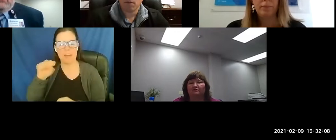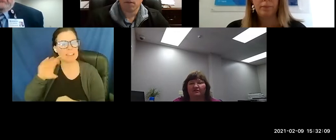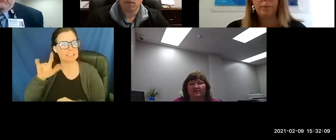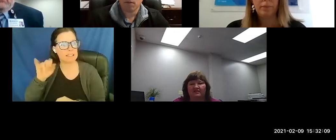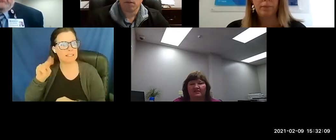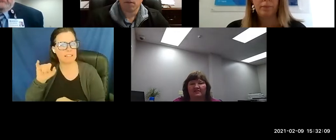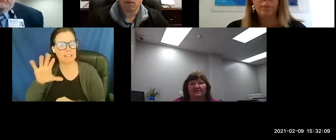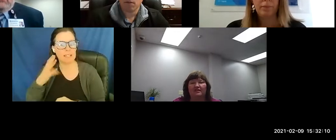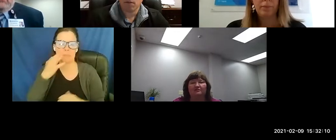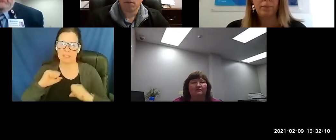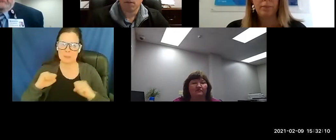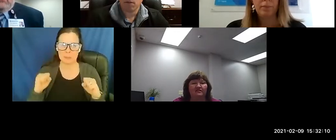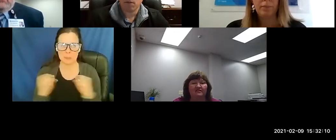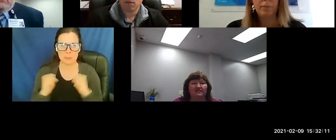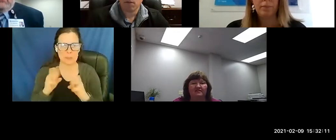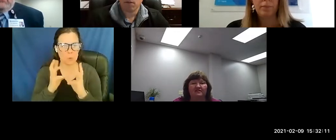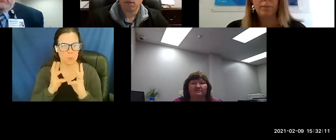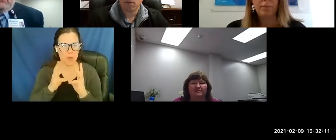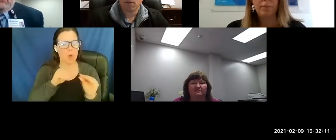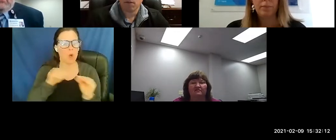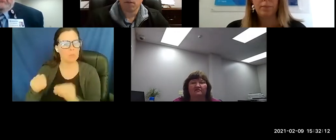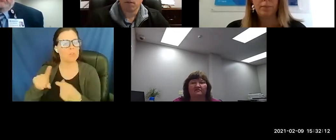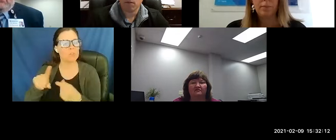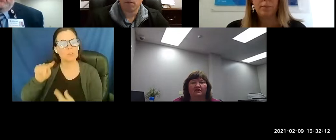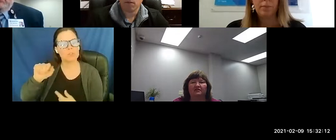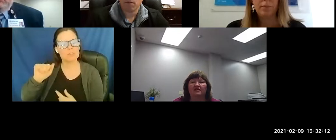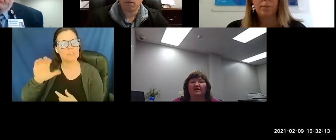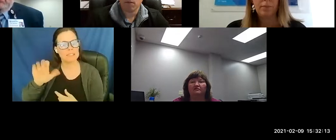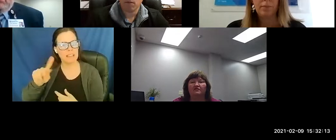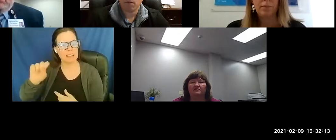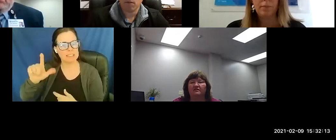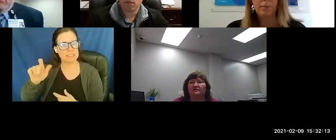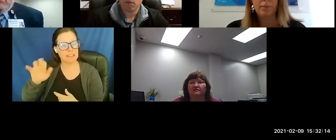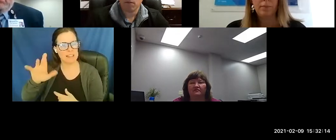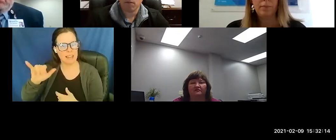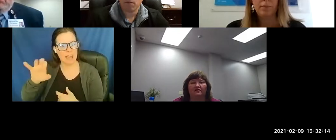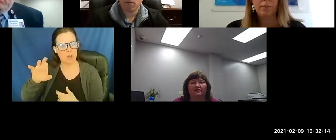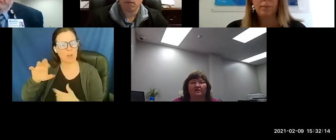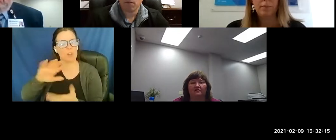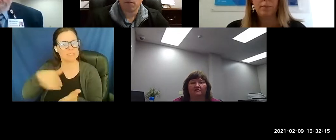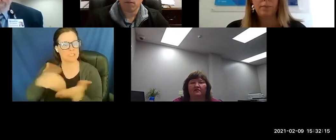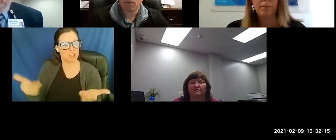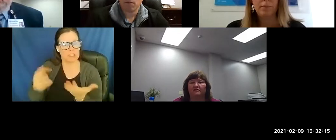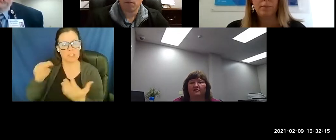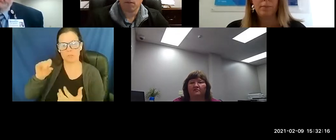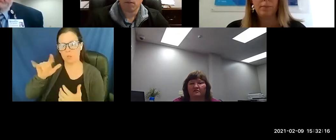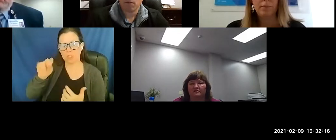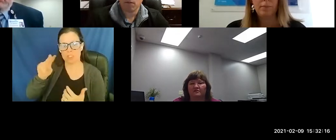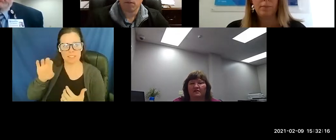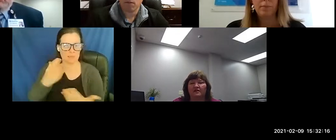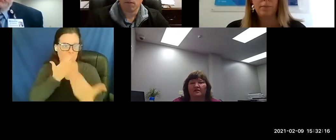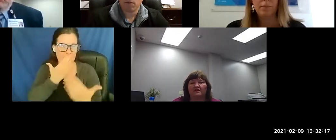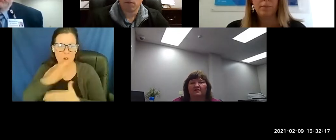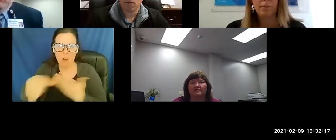cold weather conditions, we moved it to the Tax Slayer Center here in Moline. And we are certainly grateful for all the help of our community